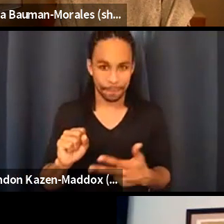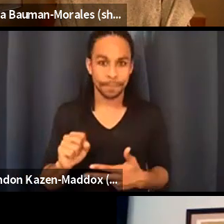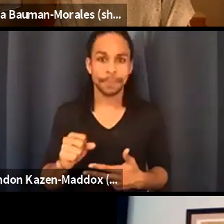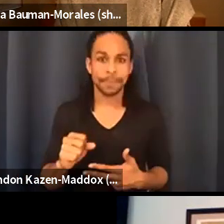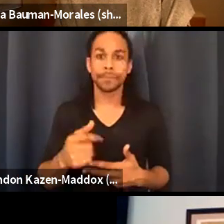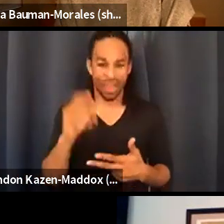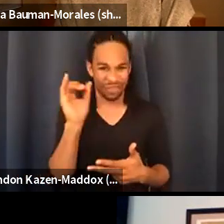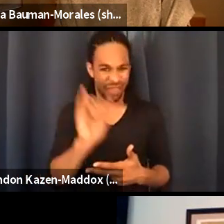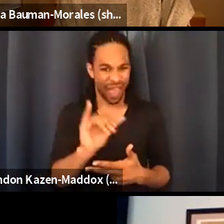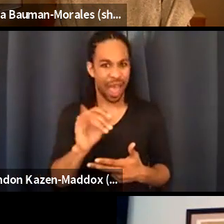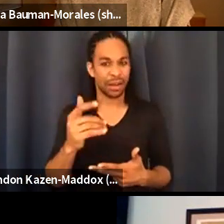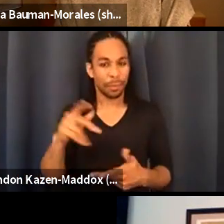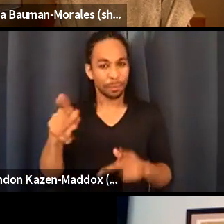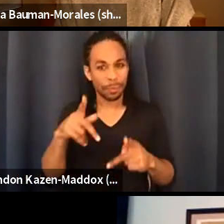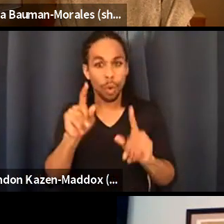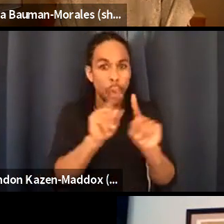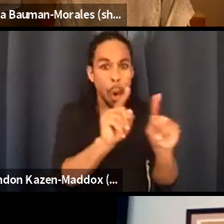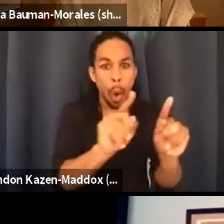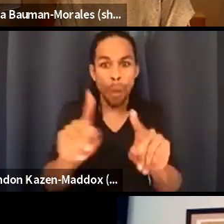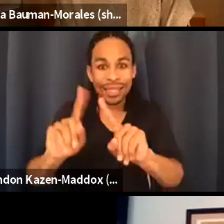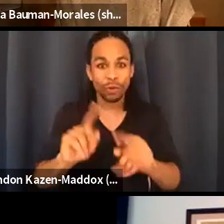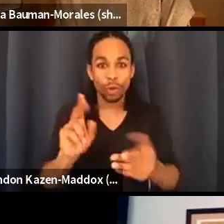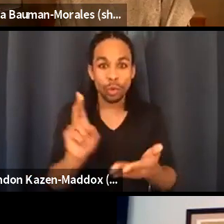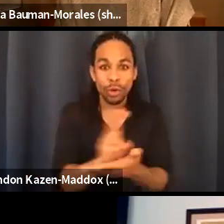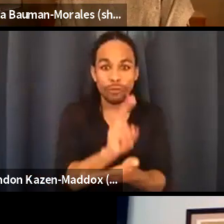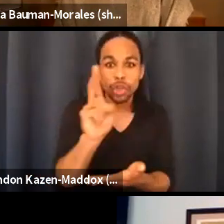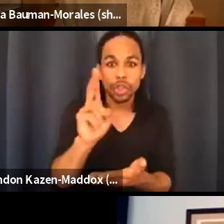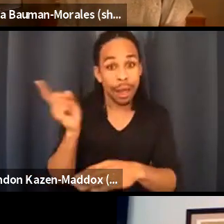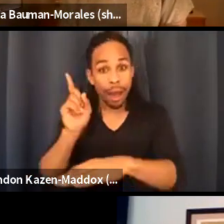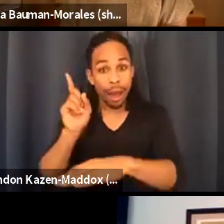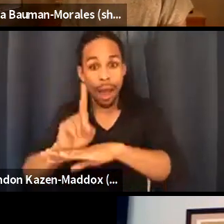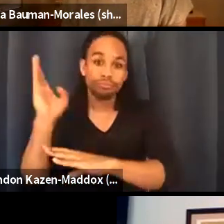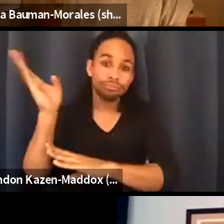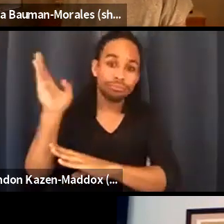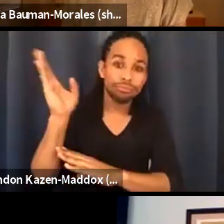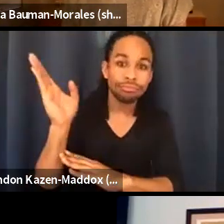your universities as a body and say, you know, these are what